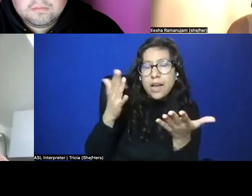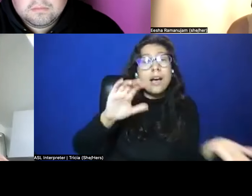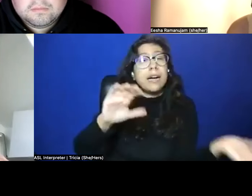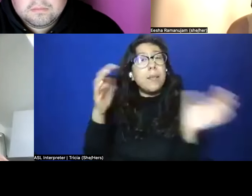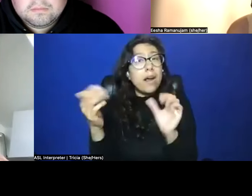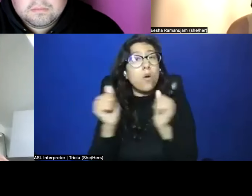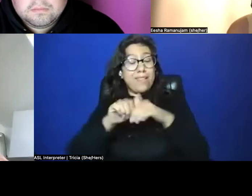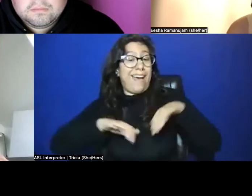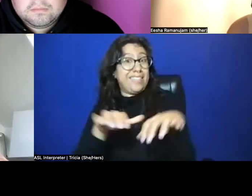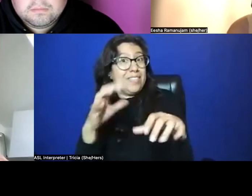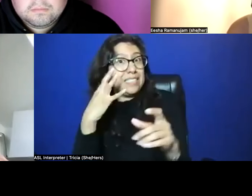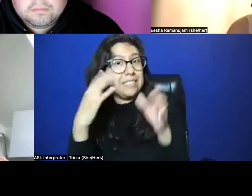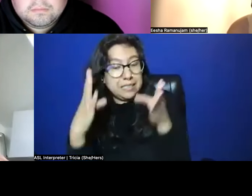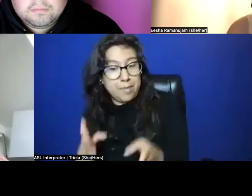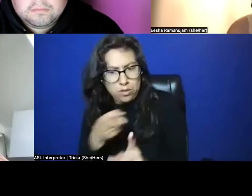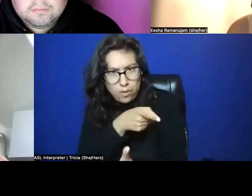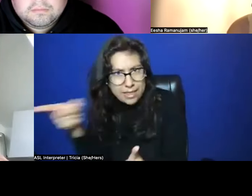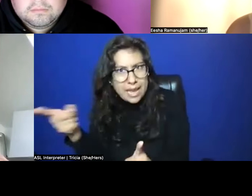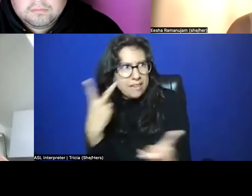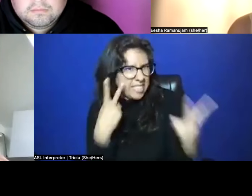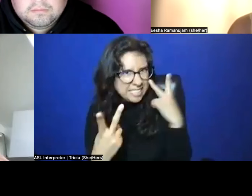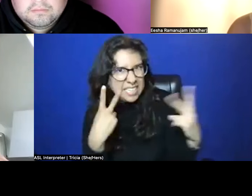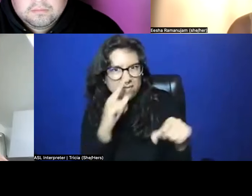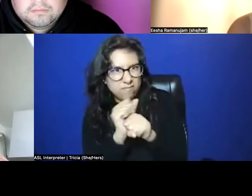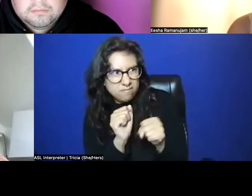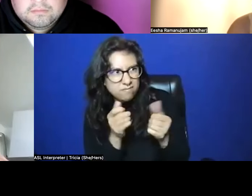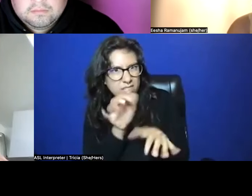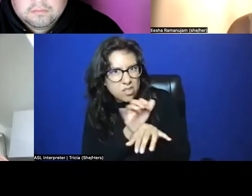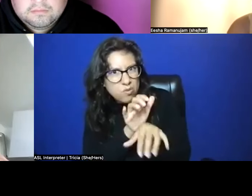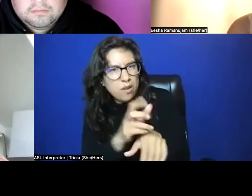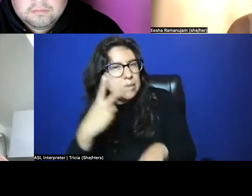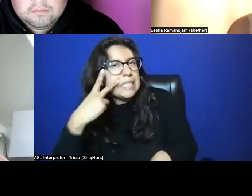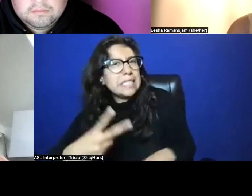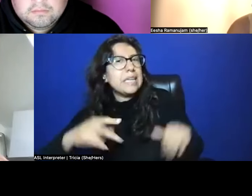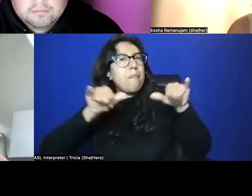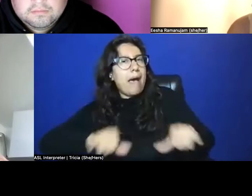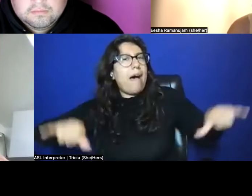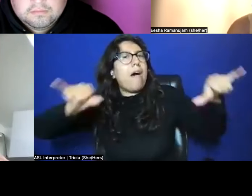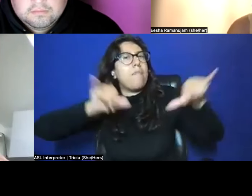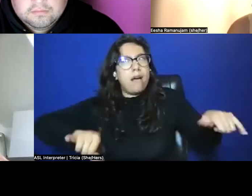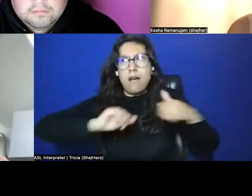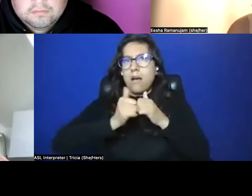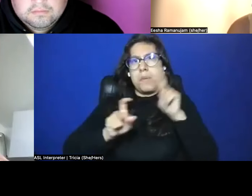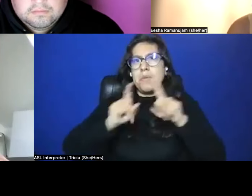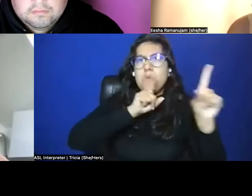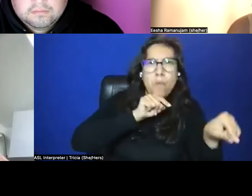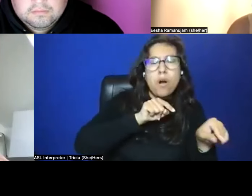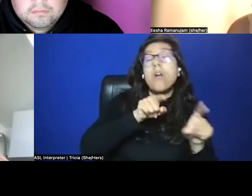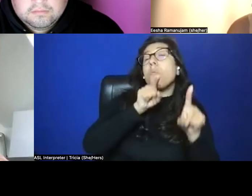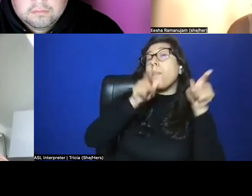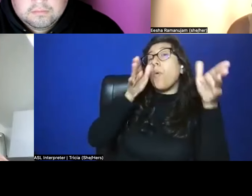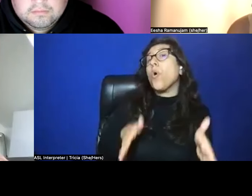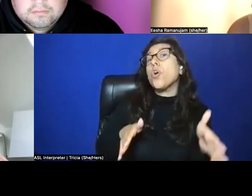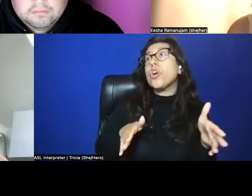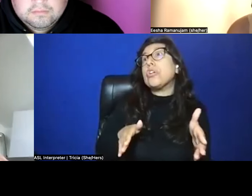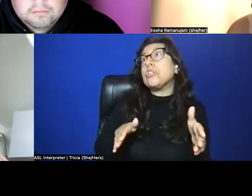activist experiences and sort of what activists have seen on the ground, you can kind of see patterns in reporting. Certain reporters who may be